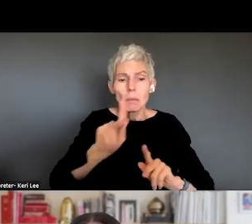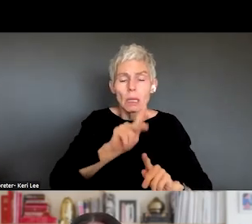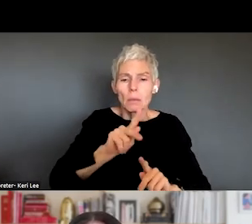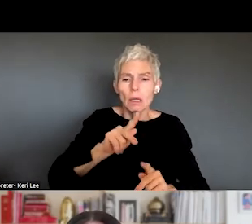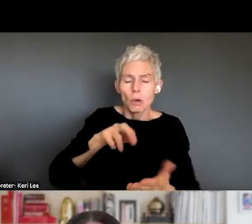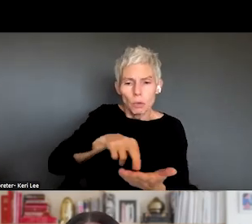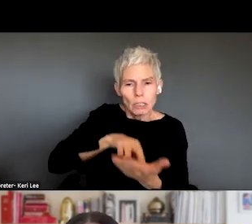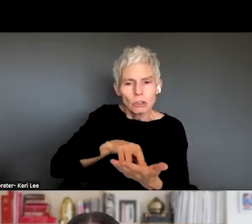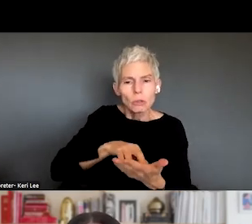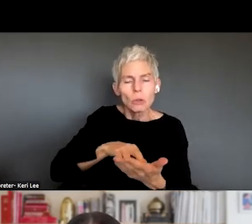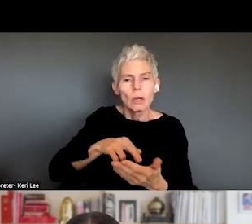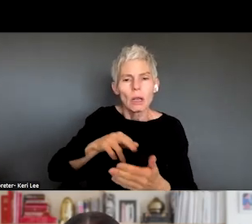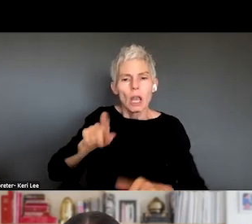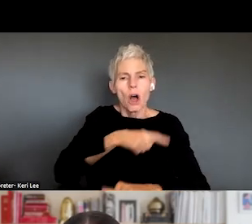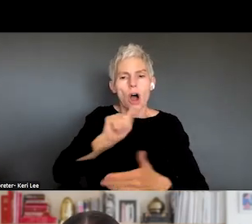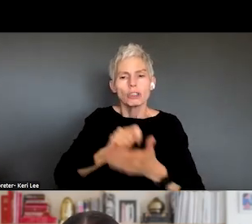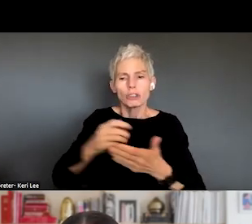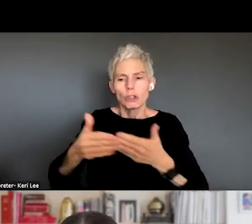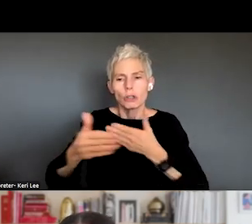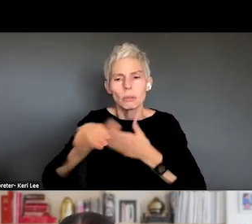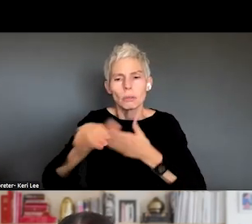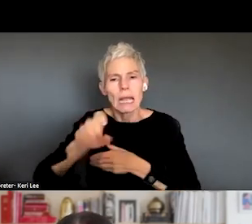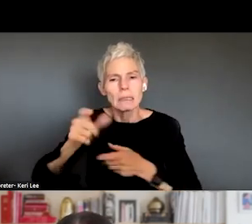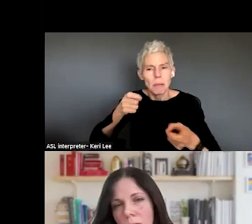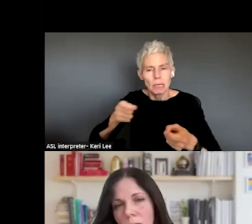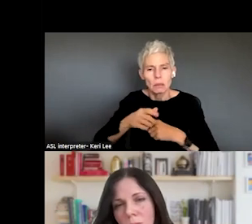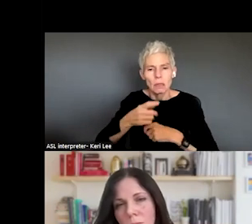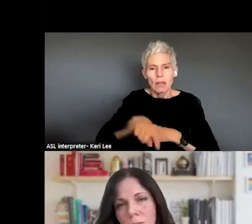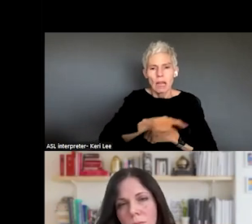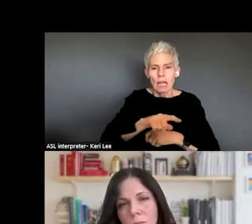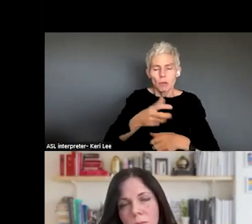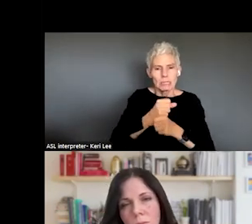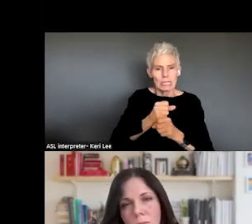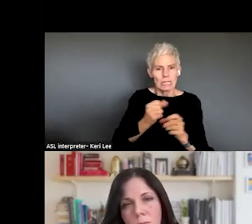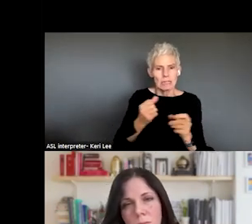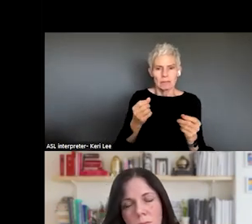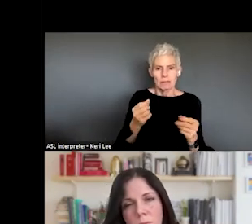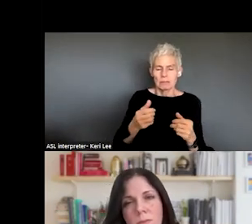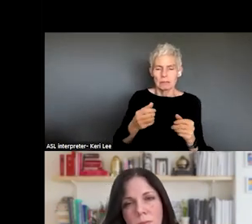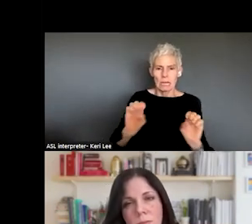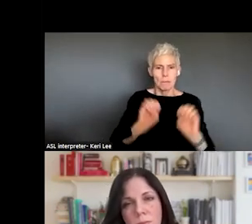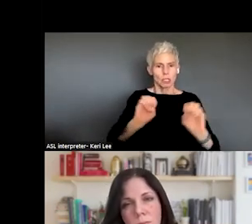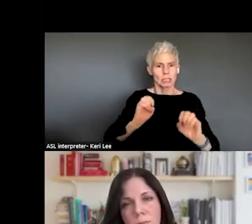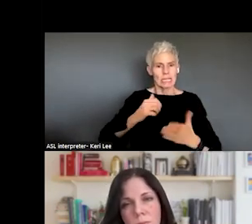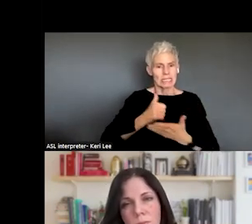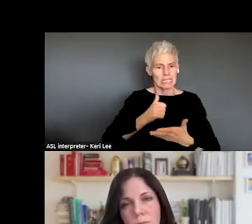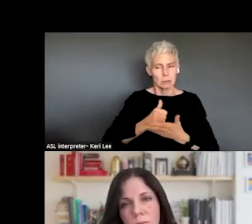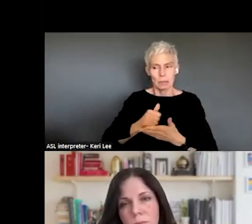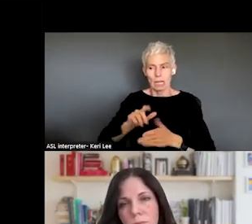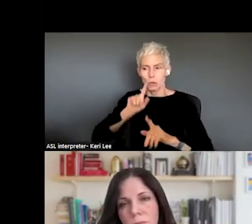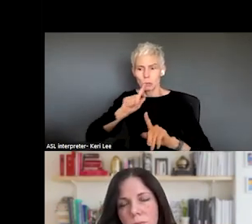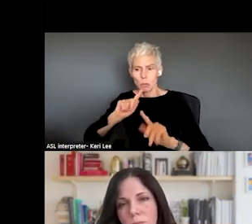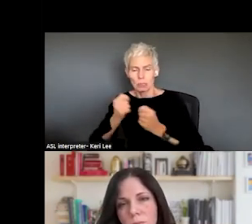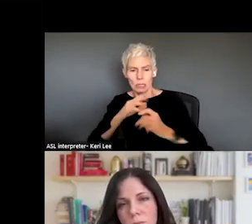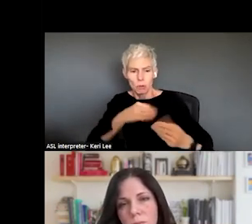case management after receiving, the immediate assistance that our response teams provide. And I think that that's, it's a